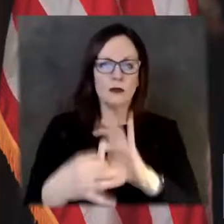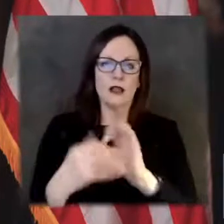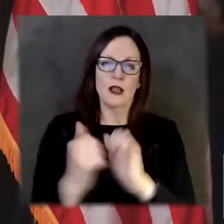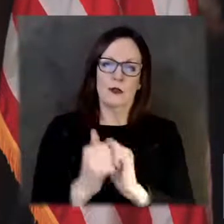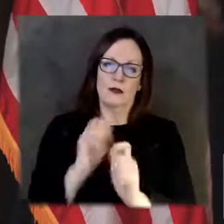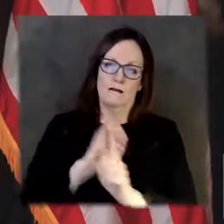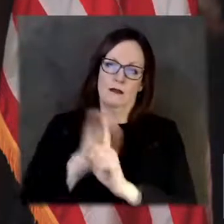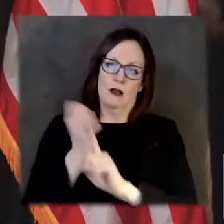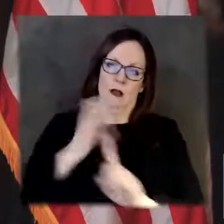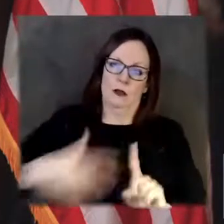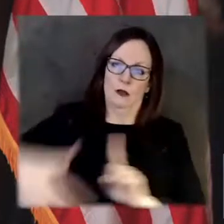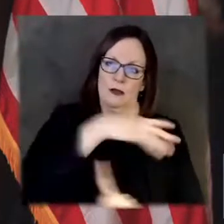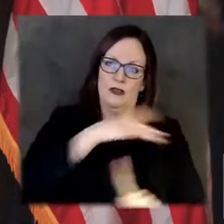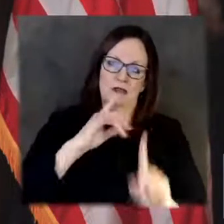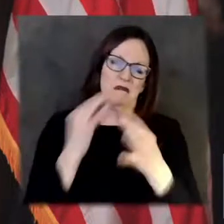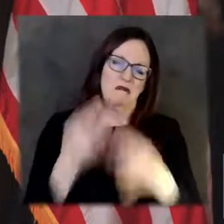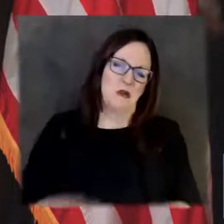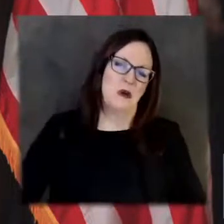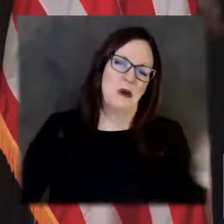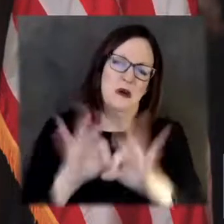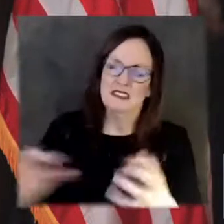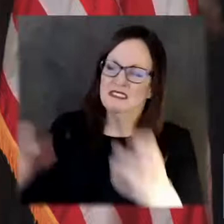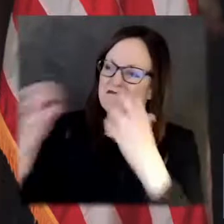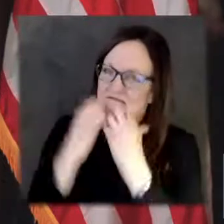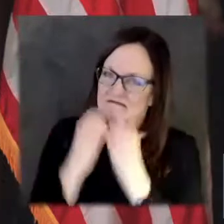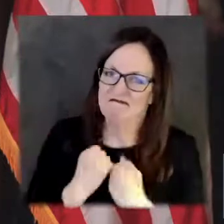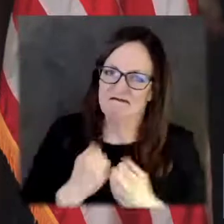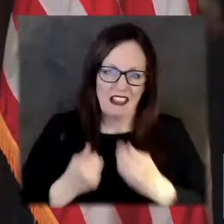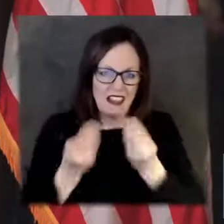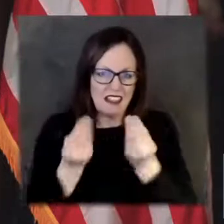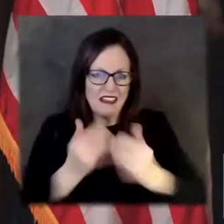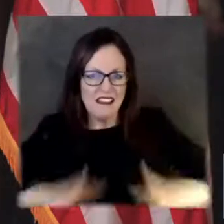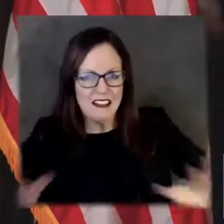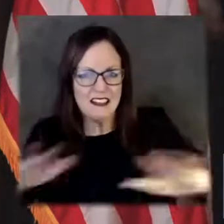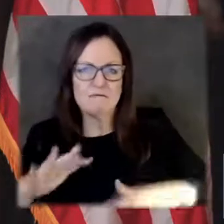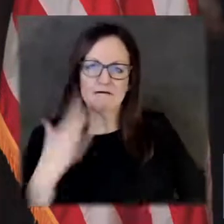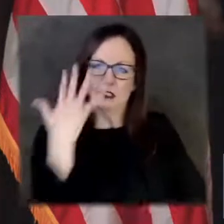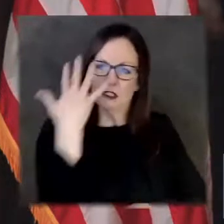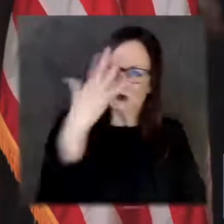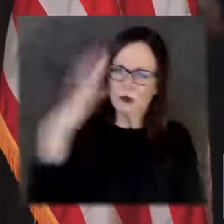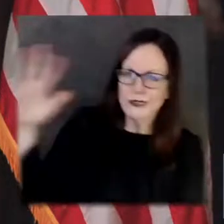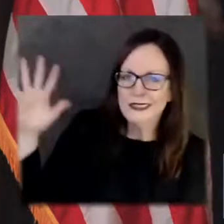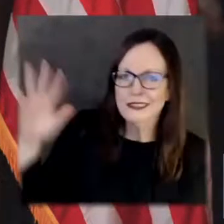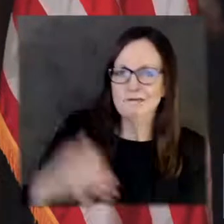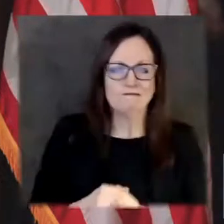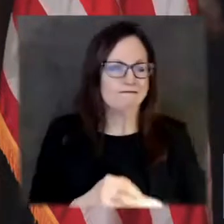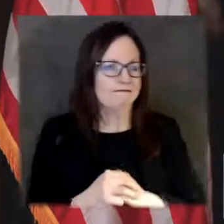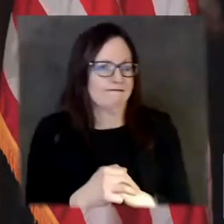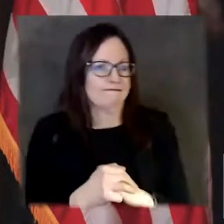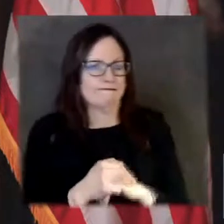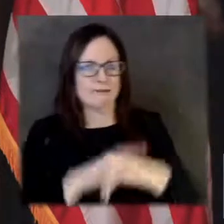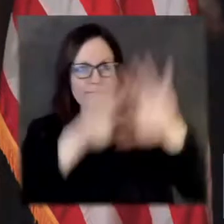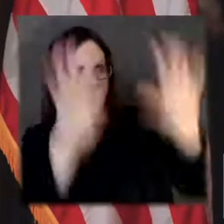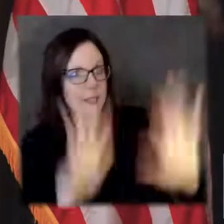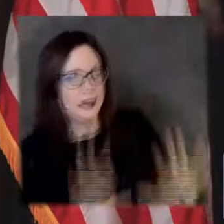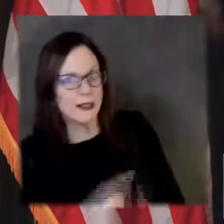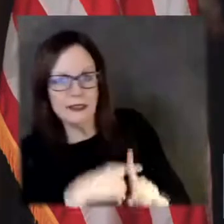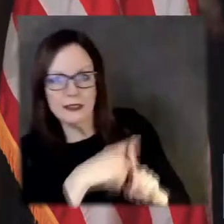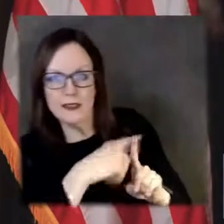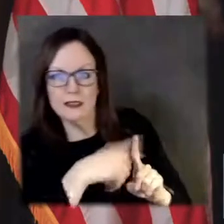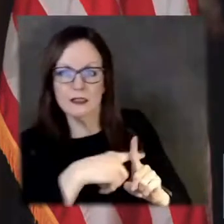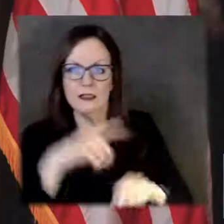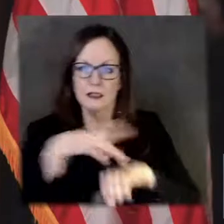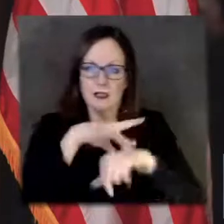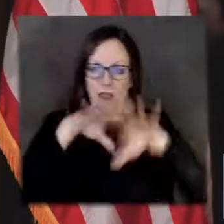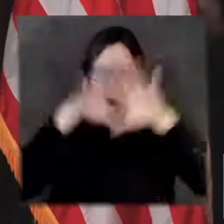life and world than the one we inherited. But I also know there might be wavering faith that the legislature and I